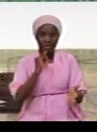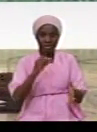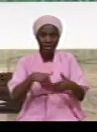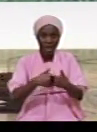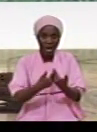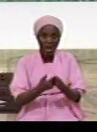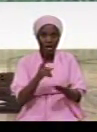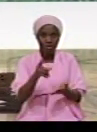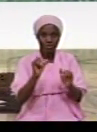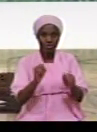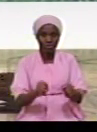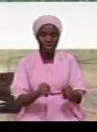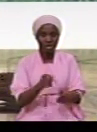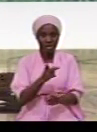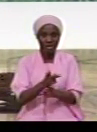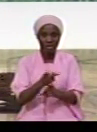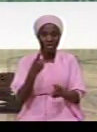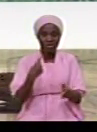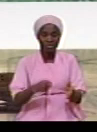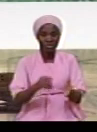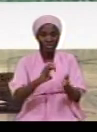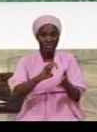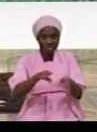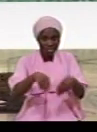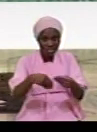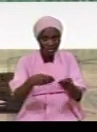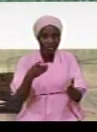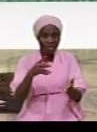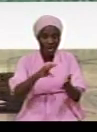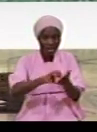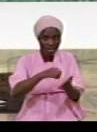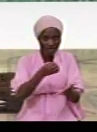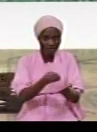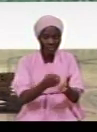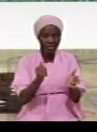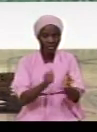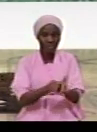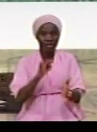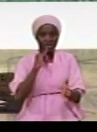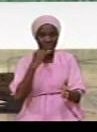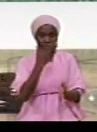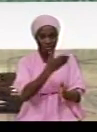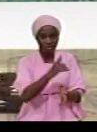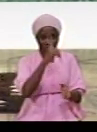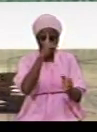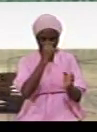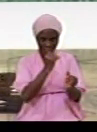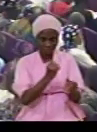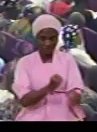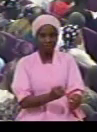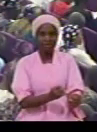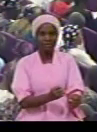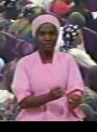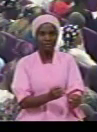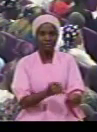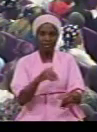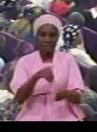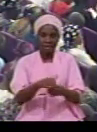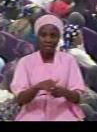the evidence that there is faith. Look at it. In Mark chapter